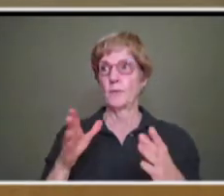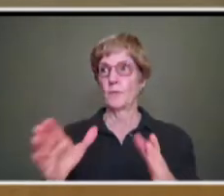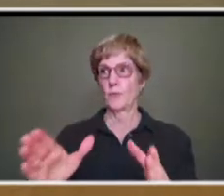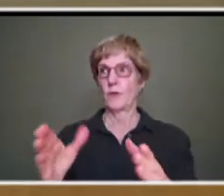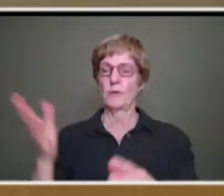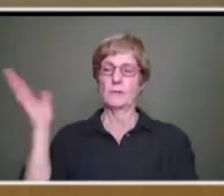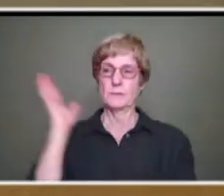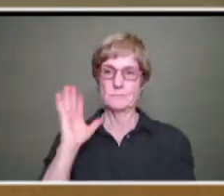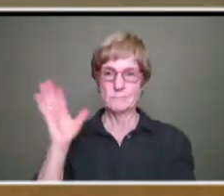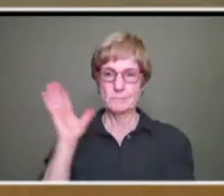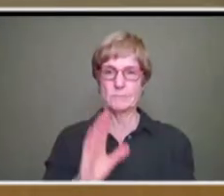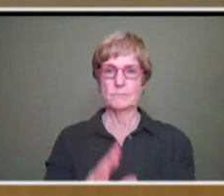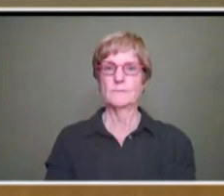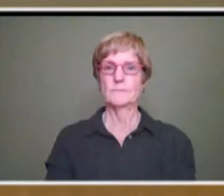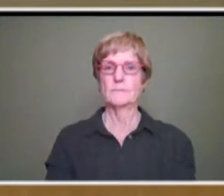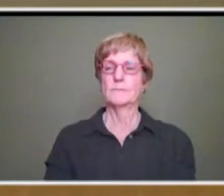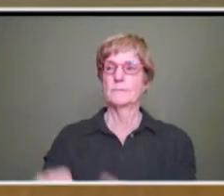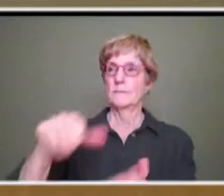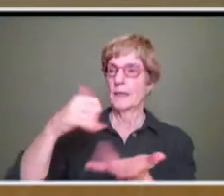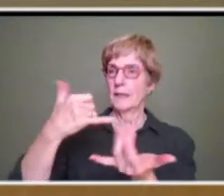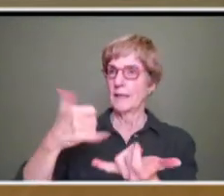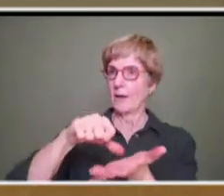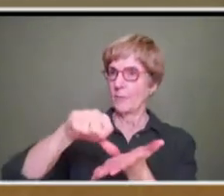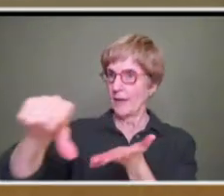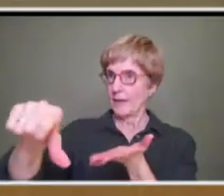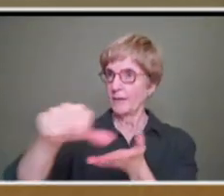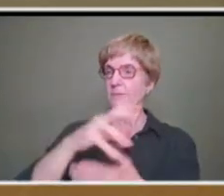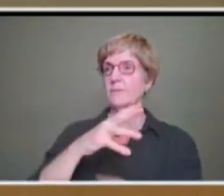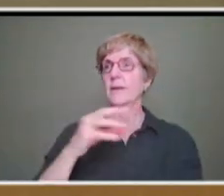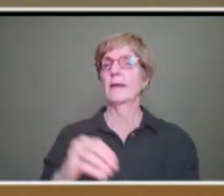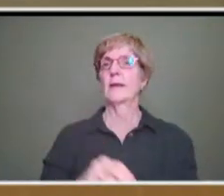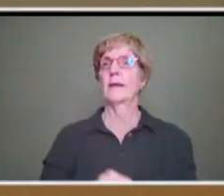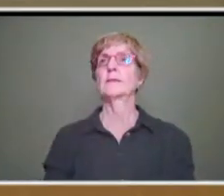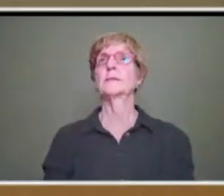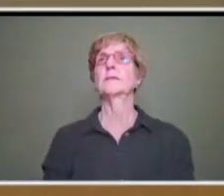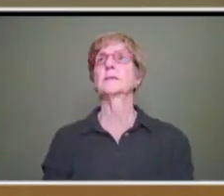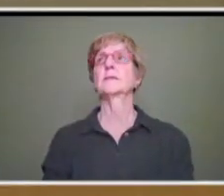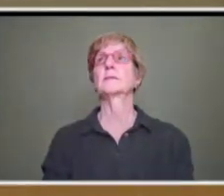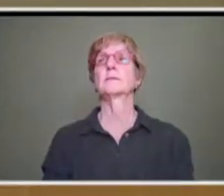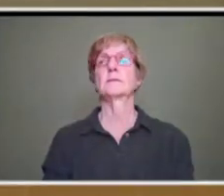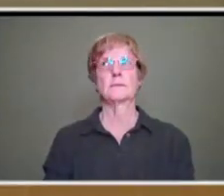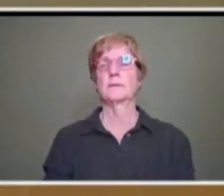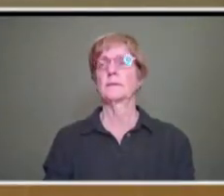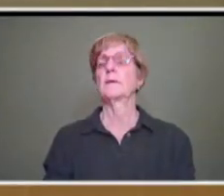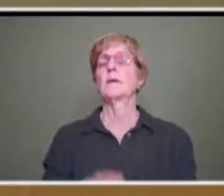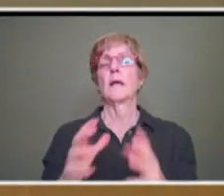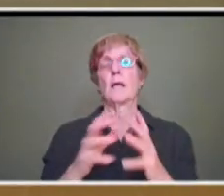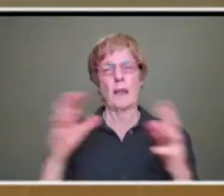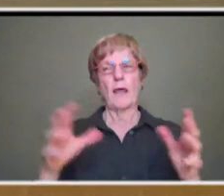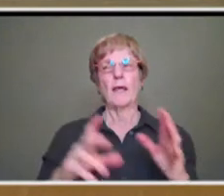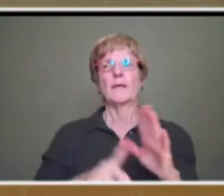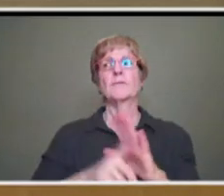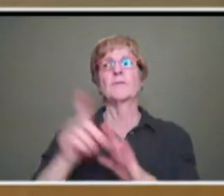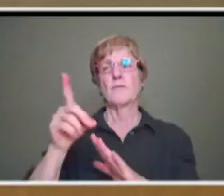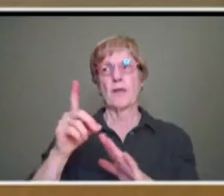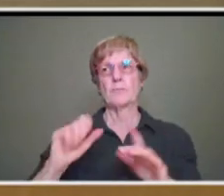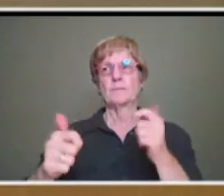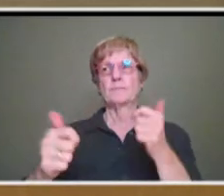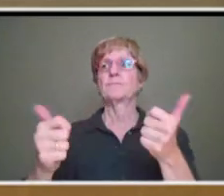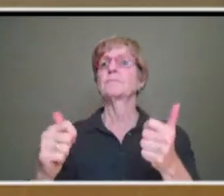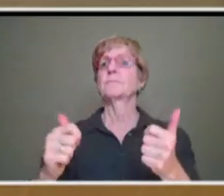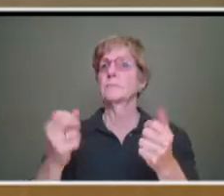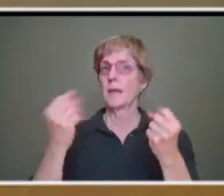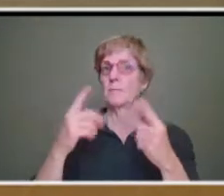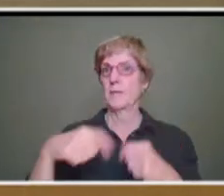been paved and um we've we've had a lot of development and I think a lot of the city council members